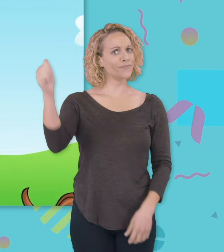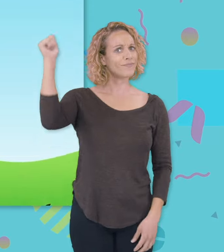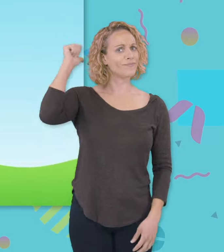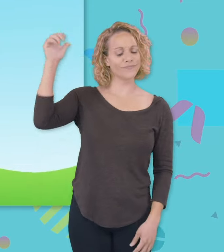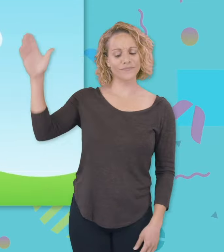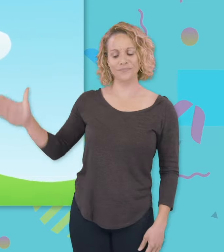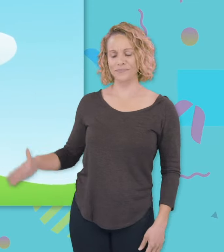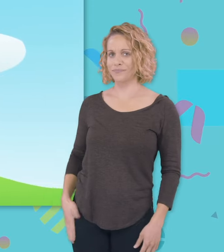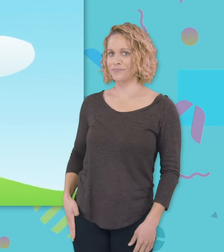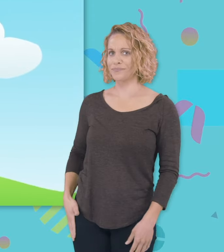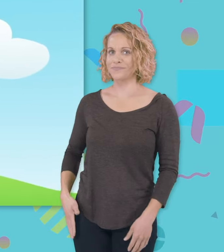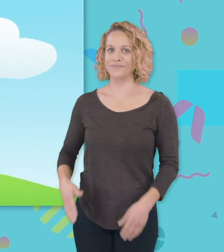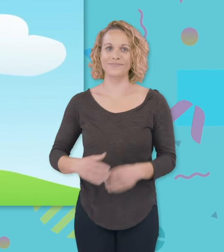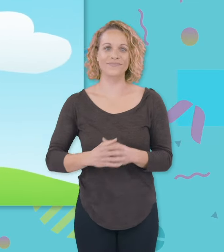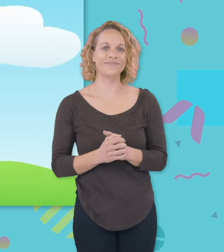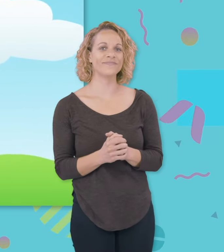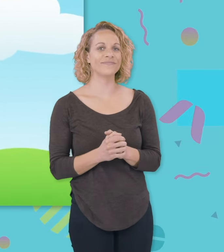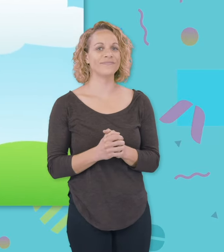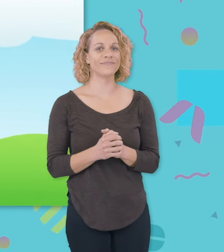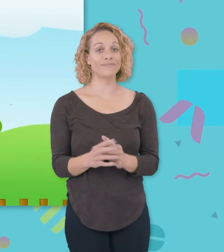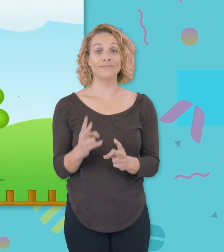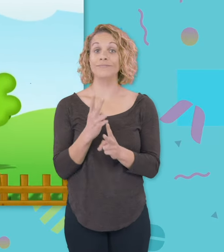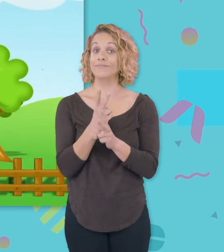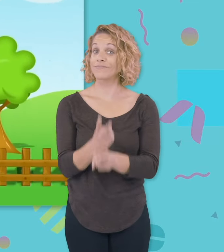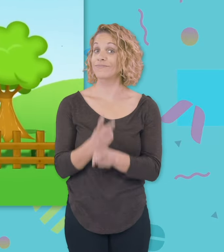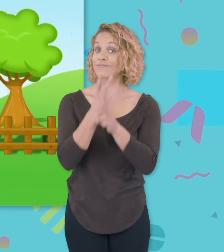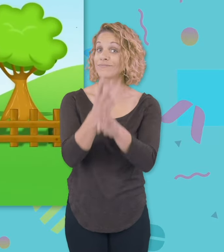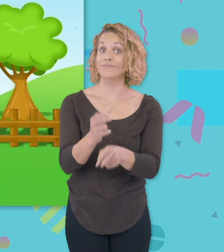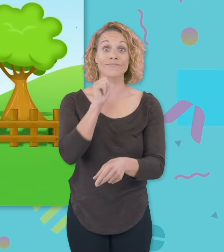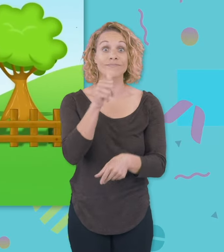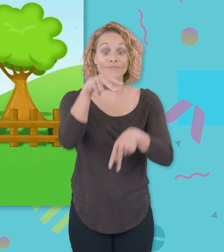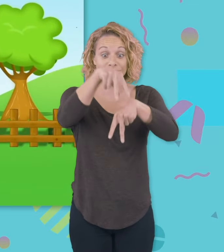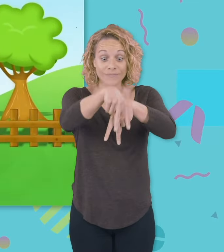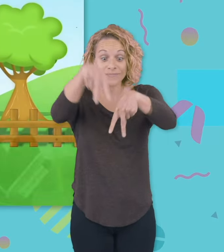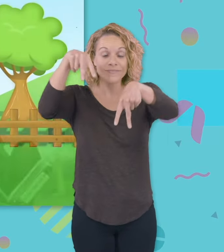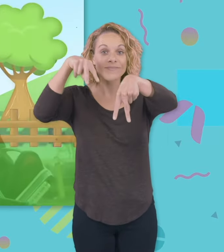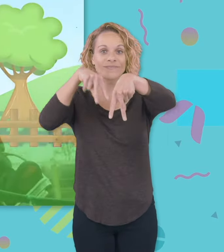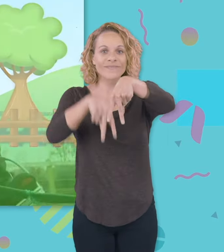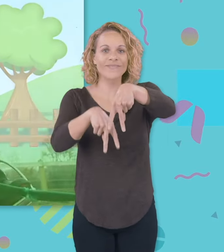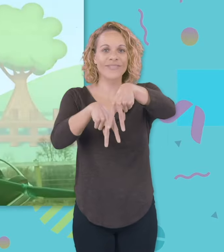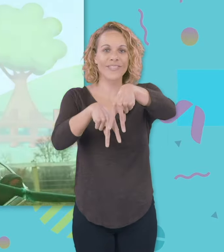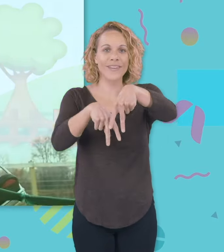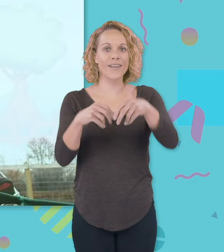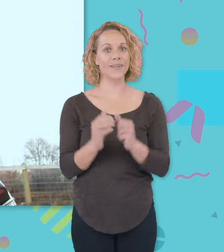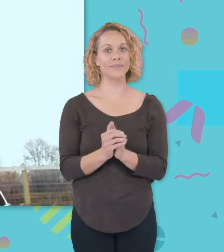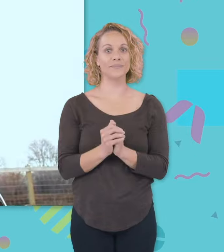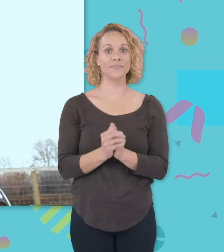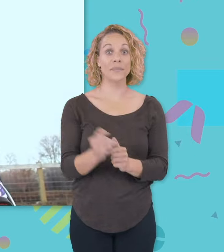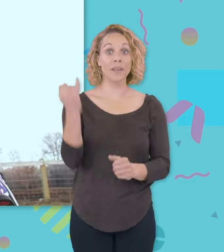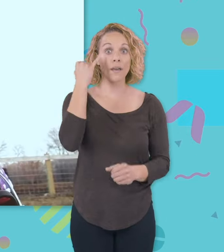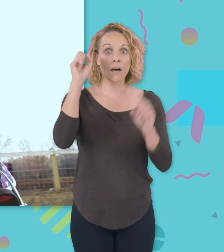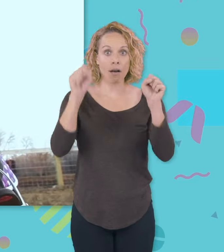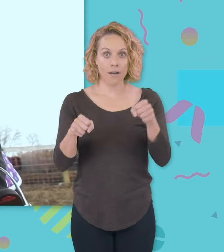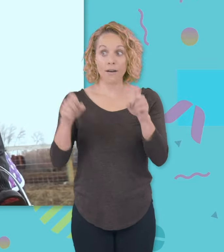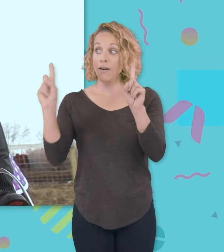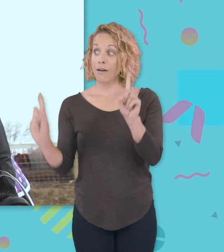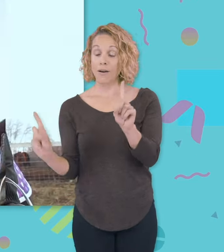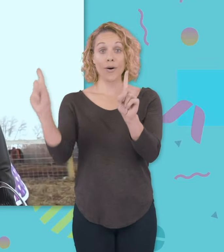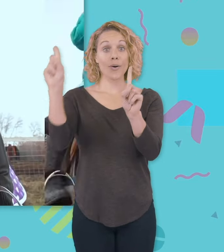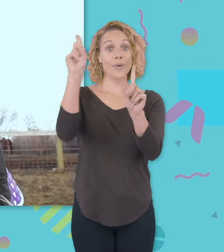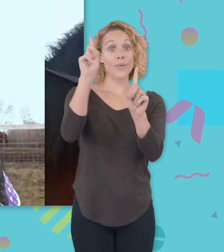just with their hind legs. So be sure not to stand behind them. If you get